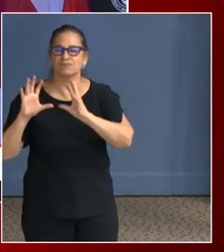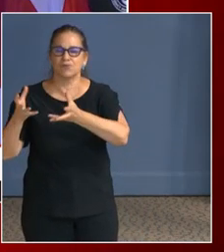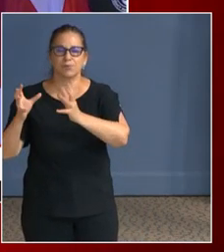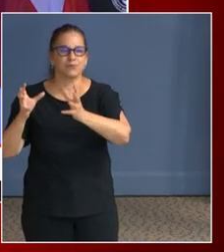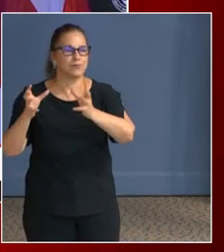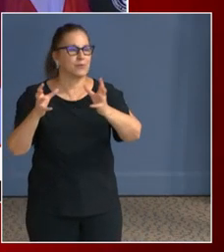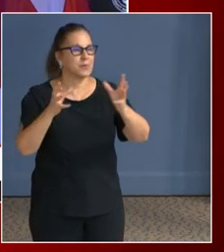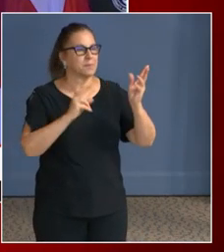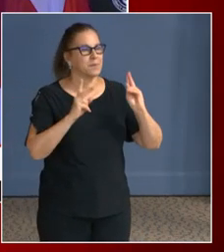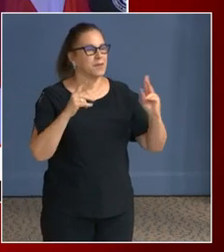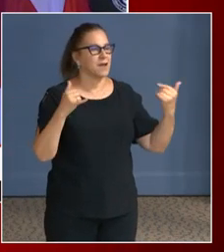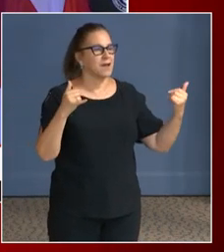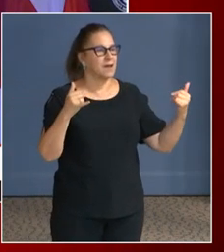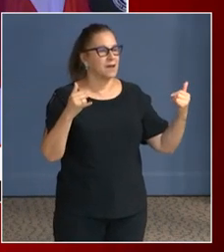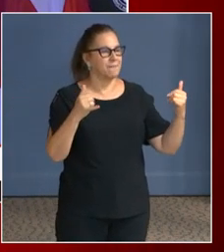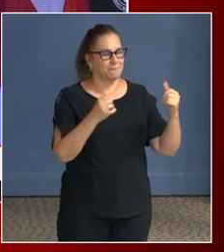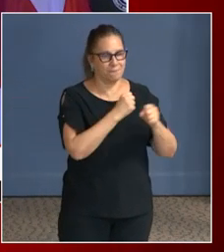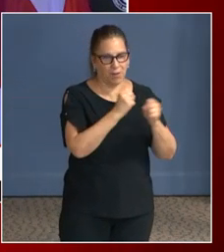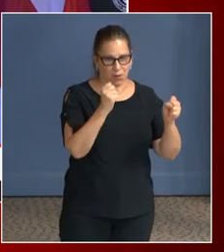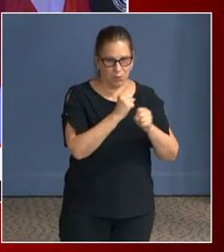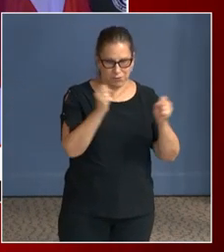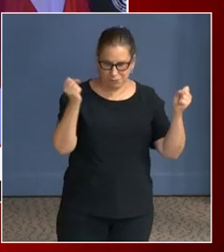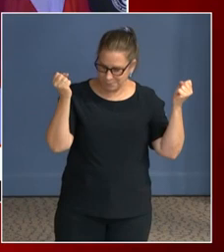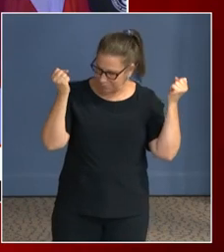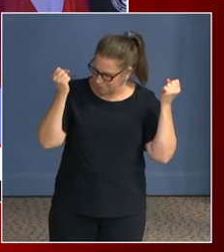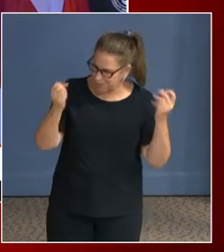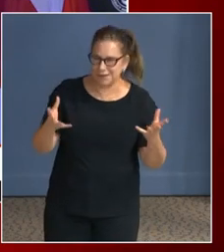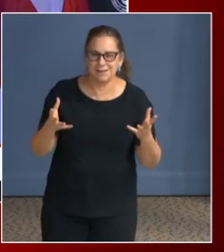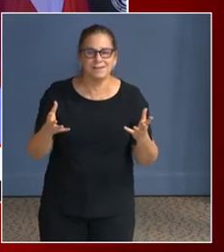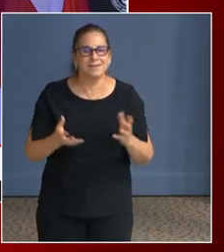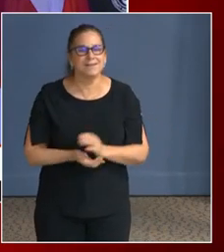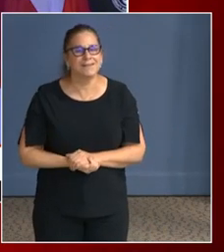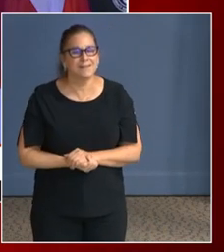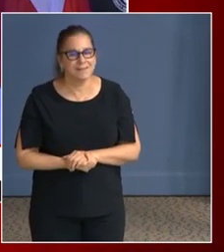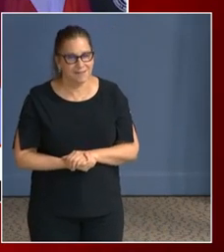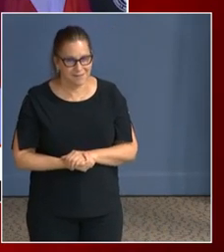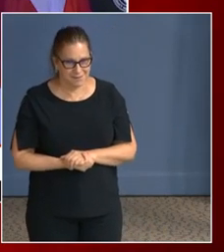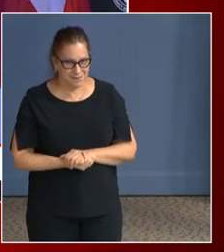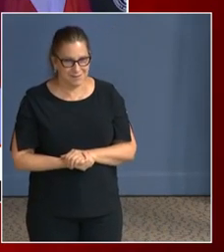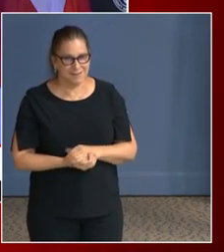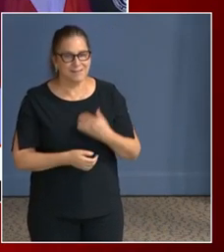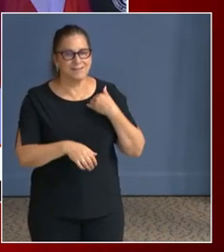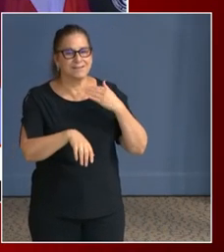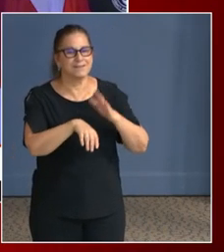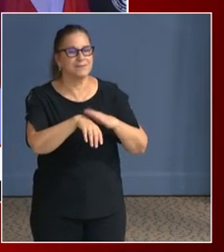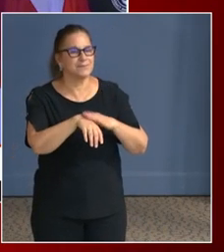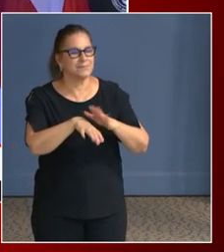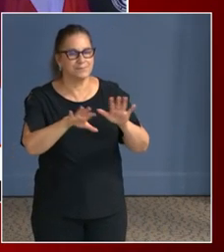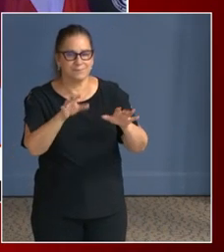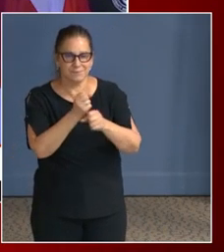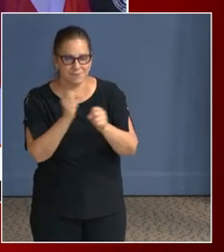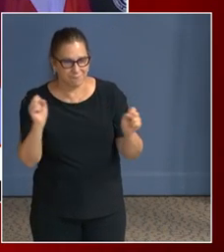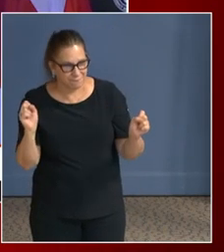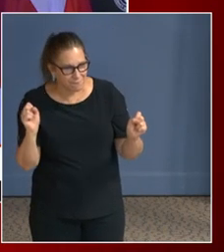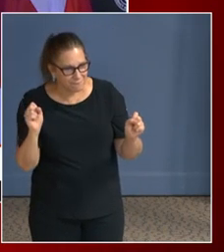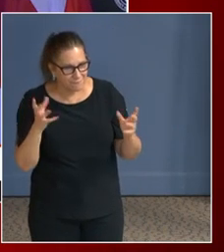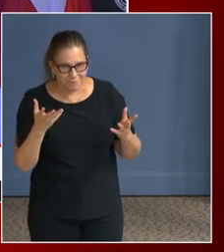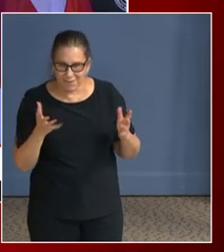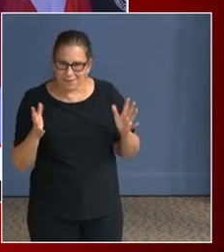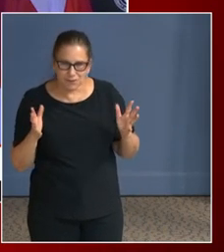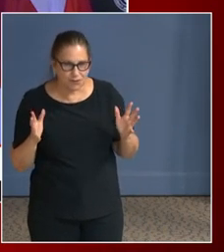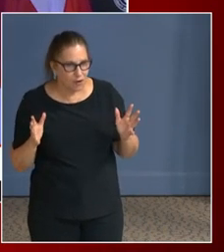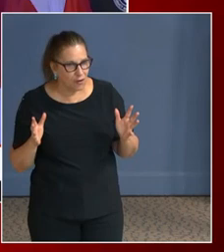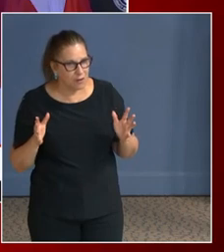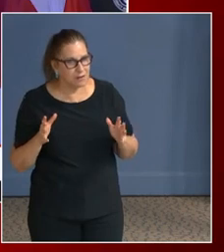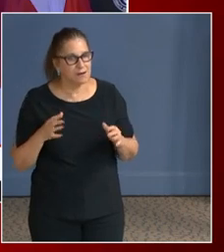July. Some years, I think somebody was telling me, now this is all anecdotal, maybe it was last year, the year before, that